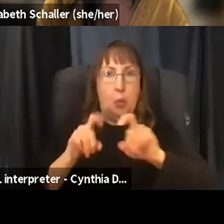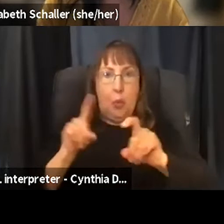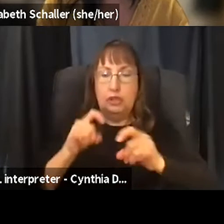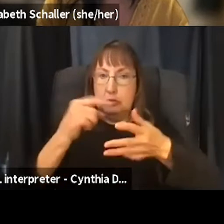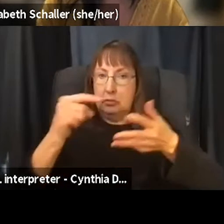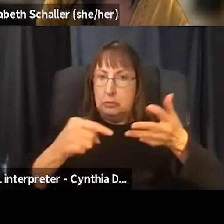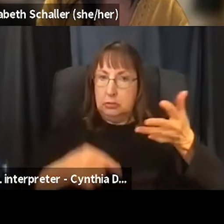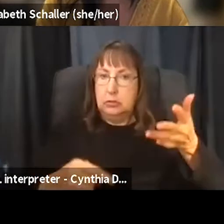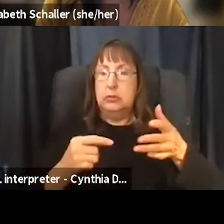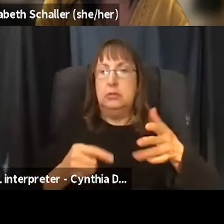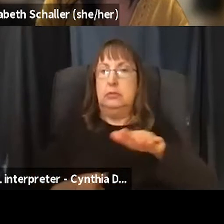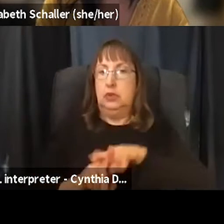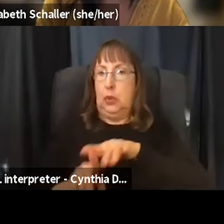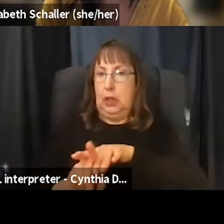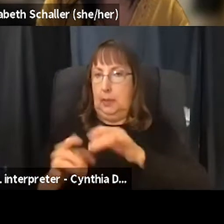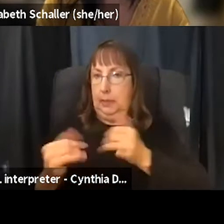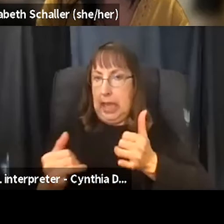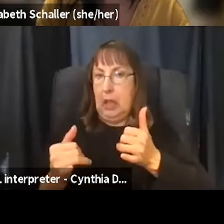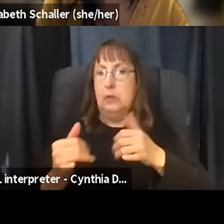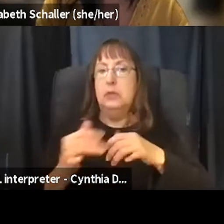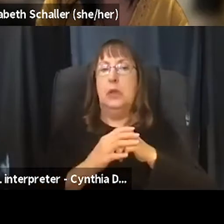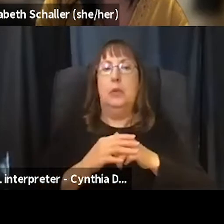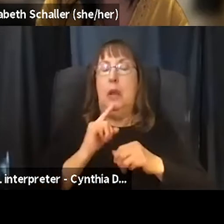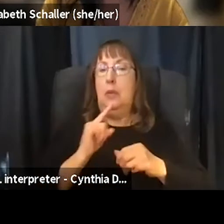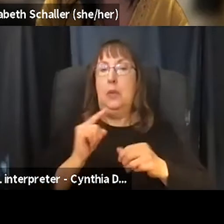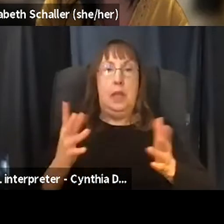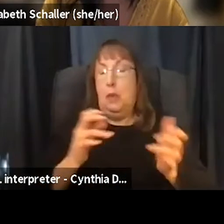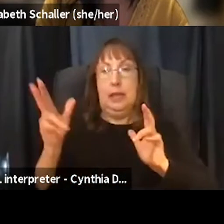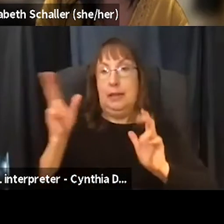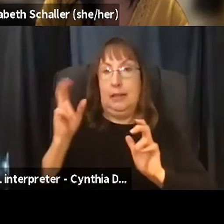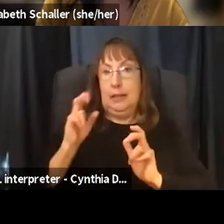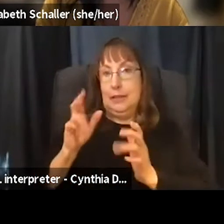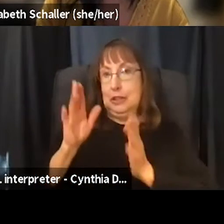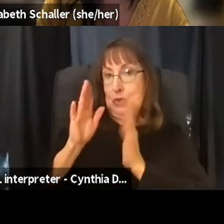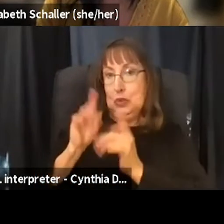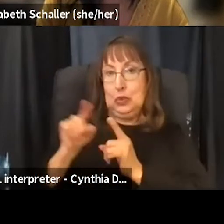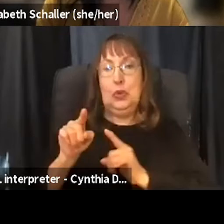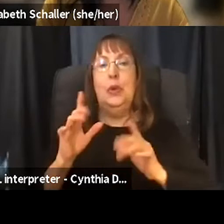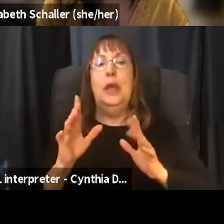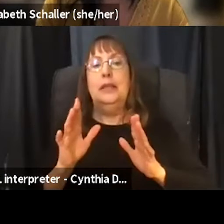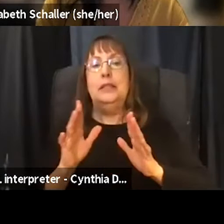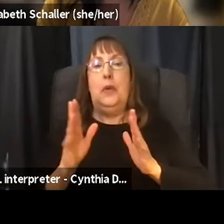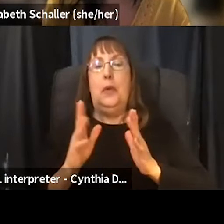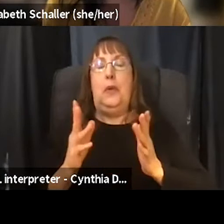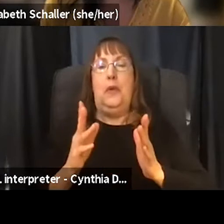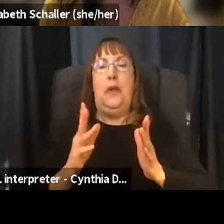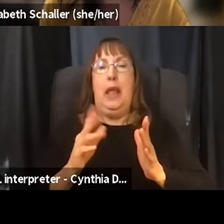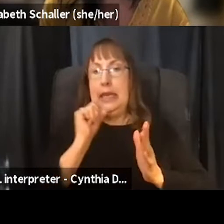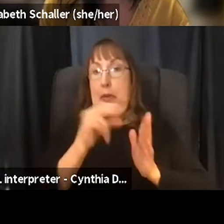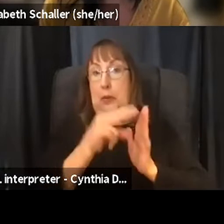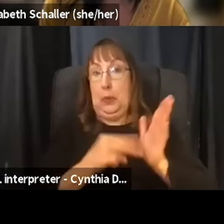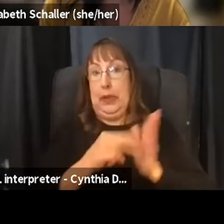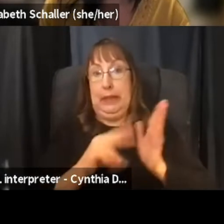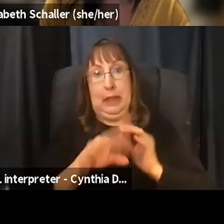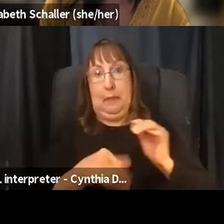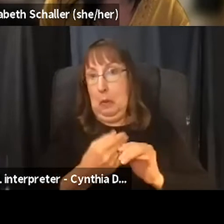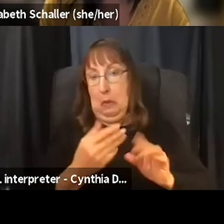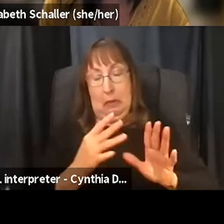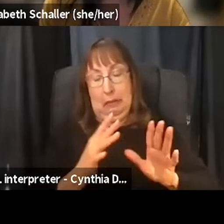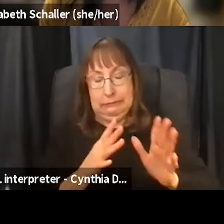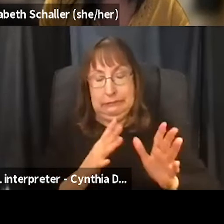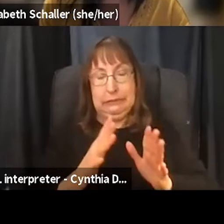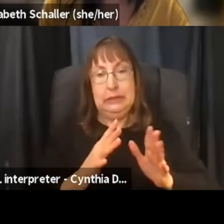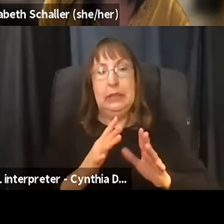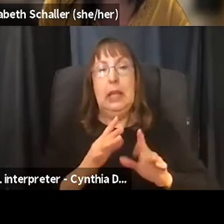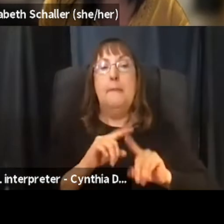I was really wanting to listen to everything that you were saying. So I wasn't reading them maybe as carefully as I needed to,